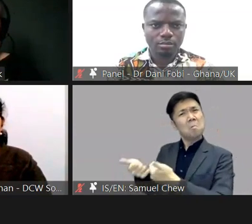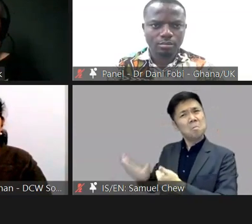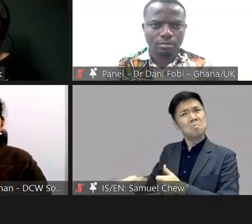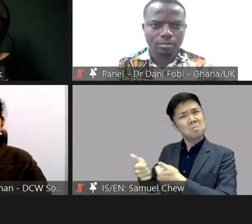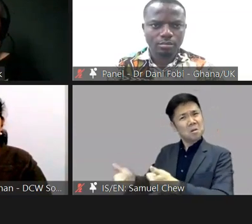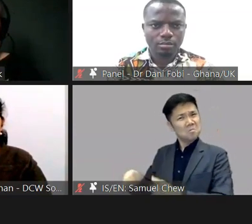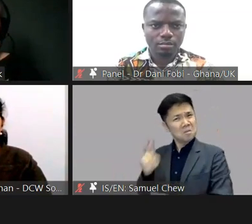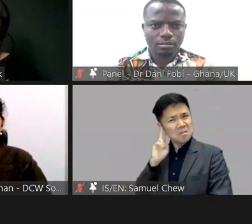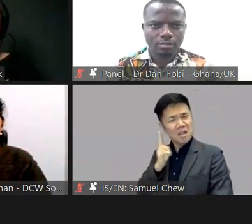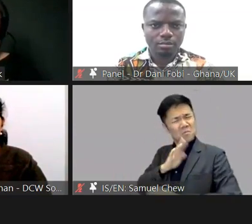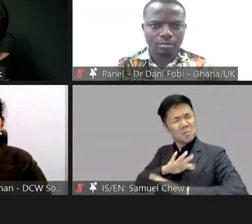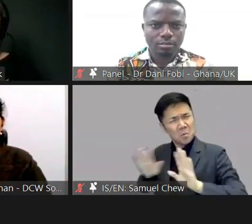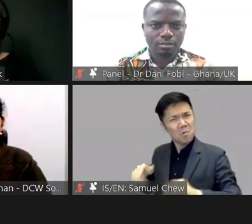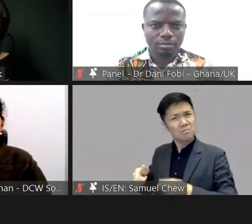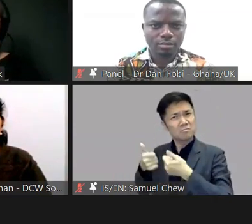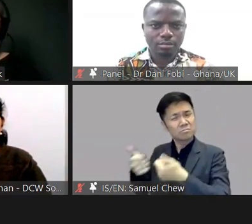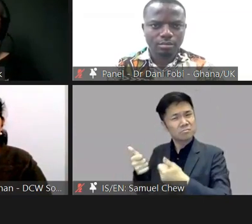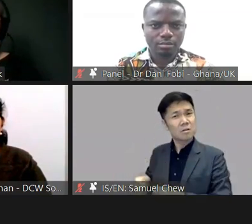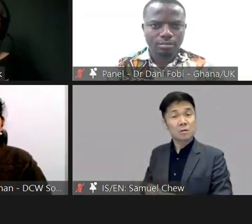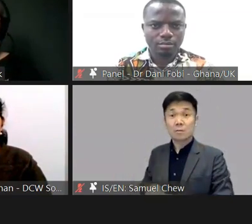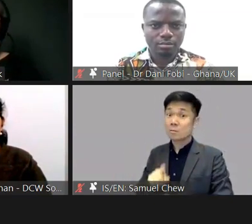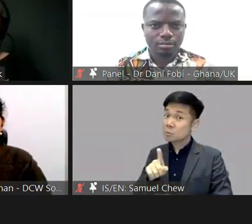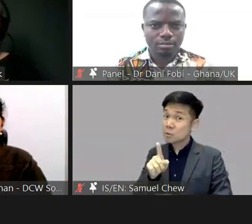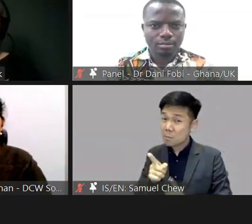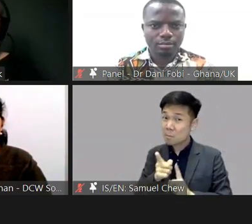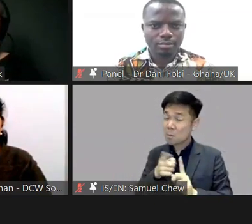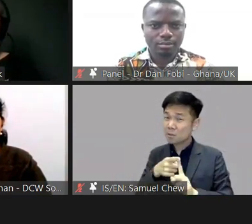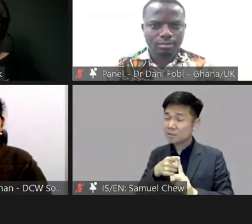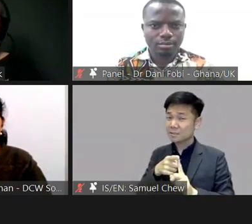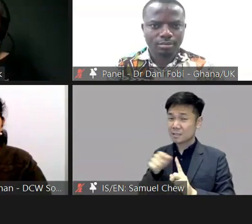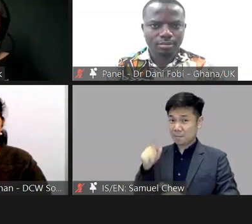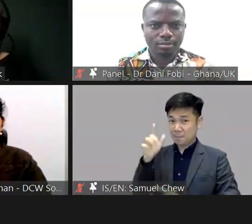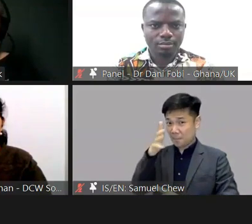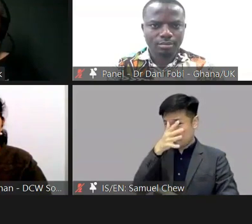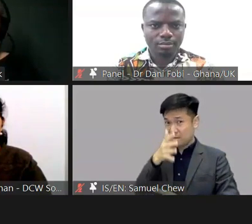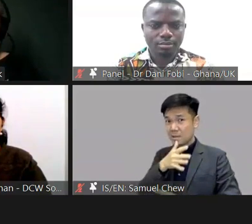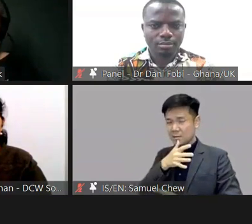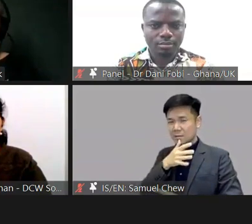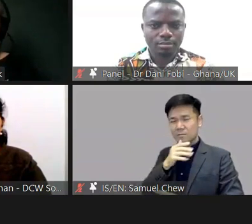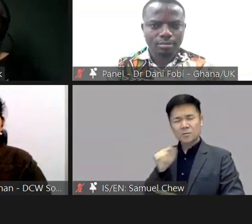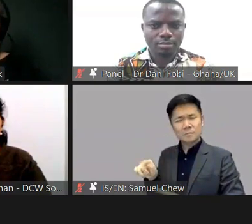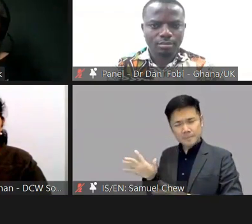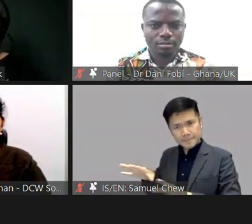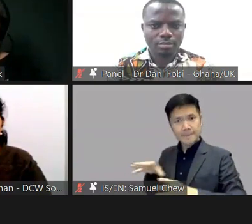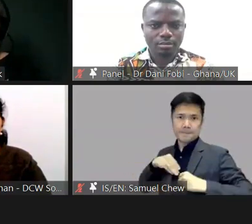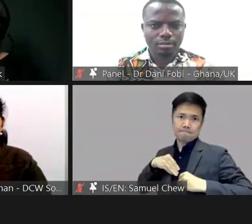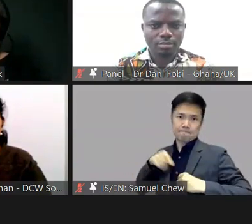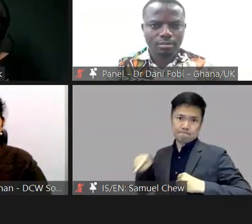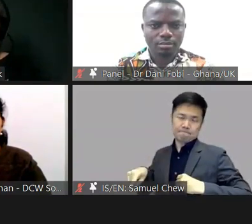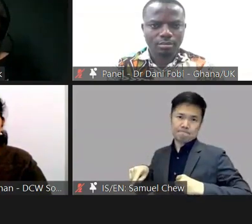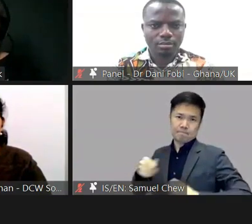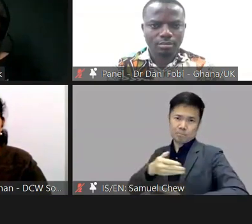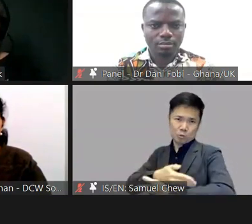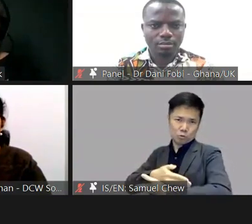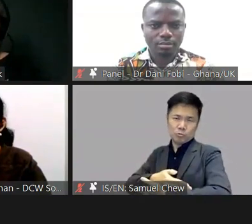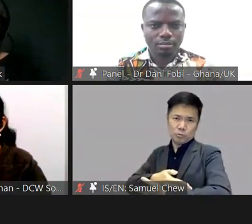deaf adult who's successful. They don't have the information. So at some point in their lives, they end up discriminating even or stigmatizing